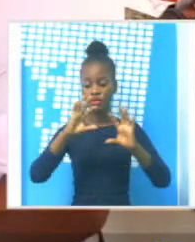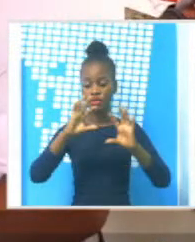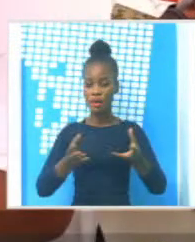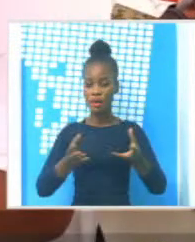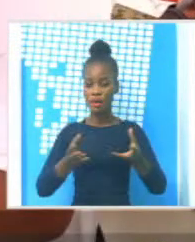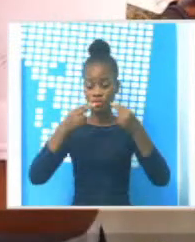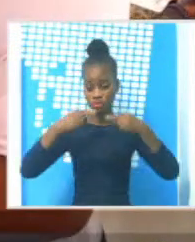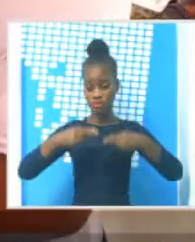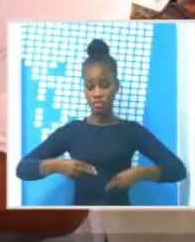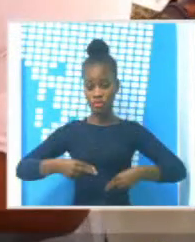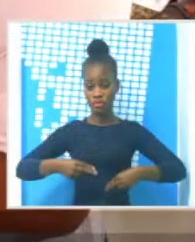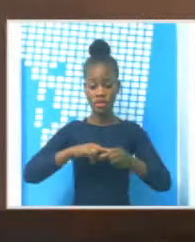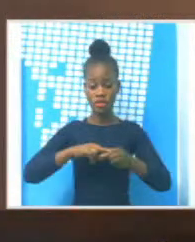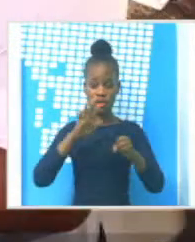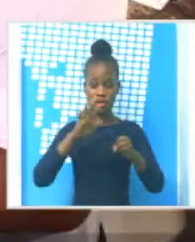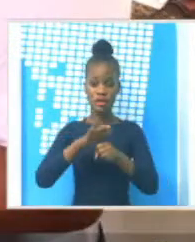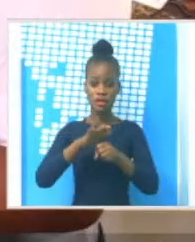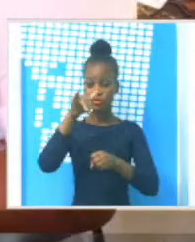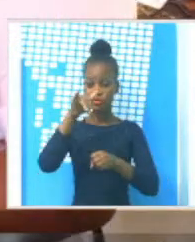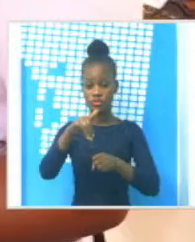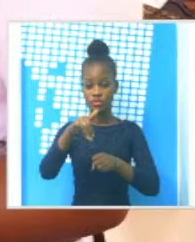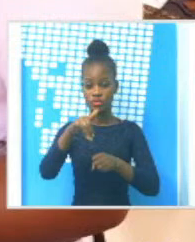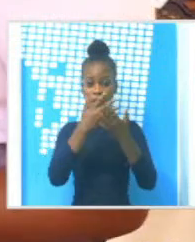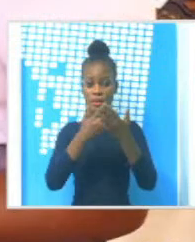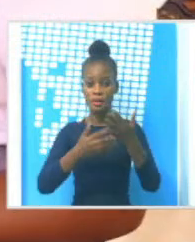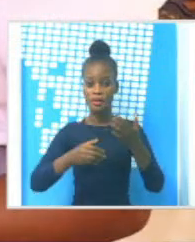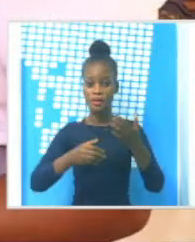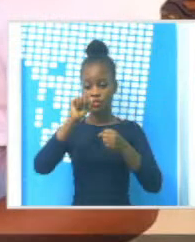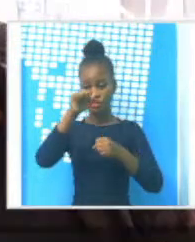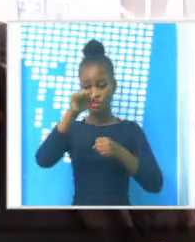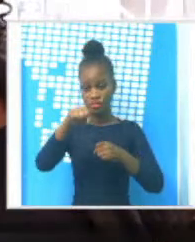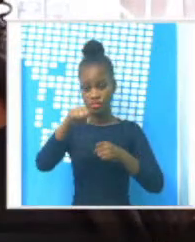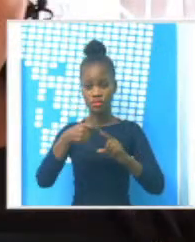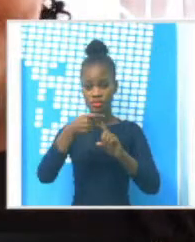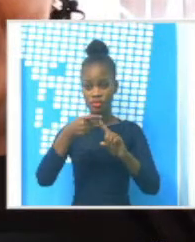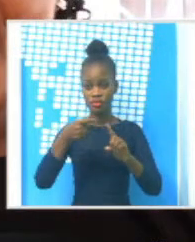sector, which has been struggling with blood shortages for the years.